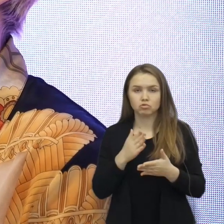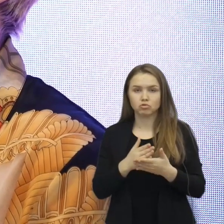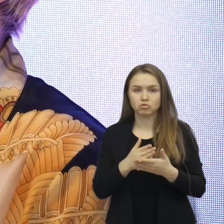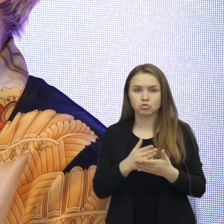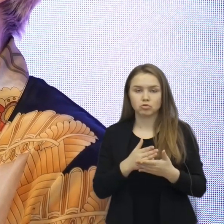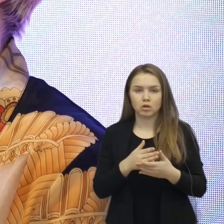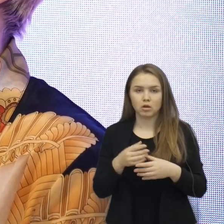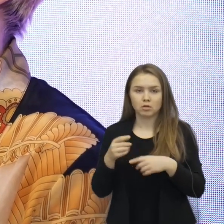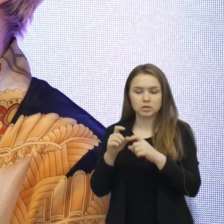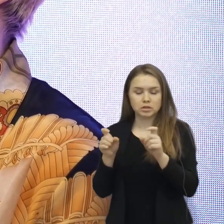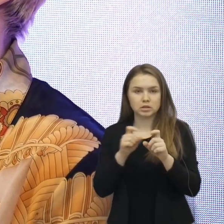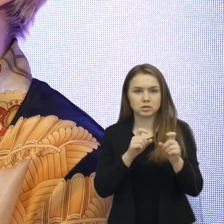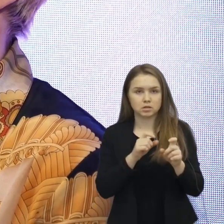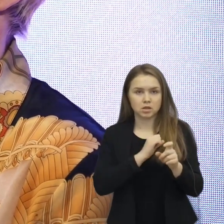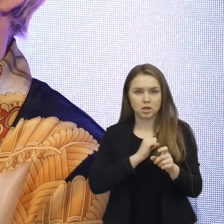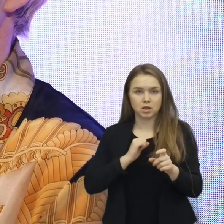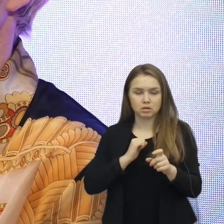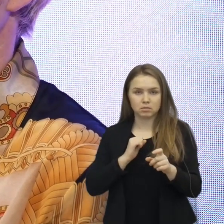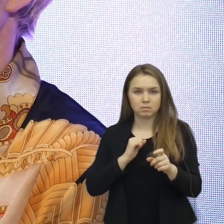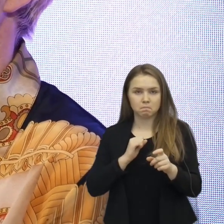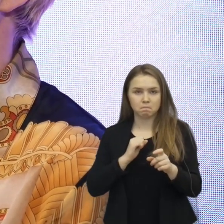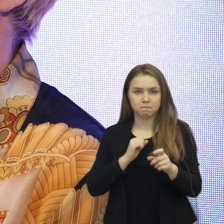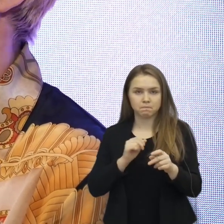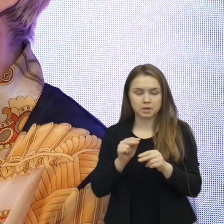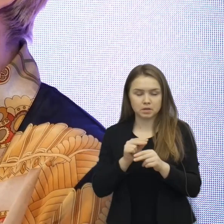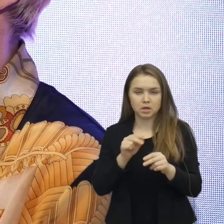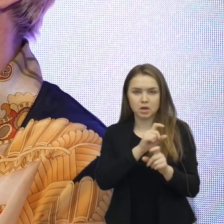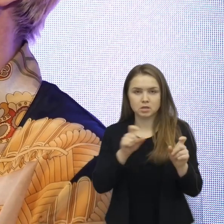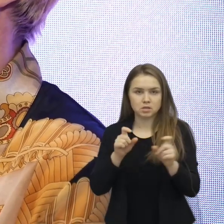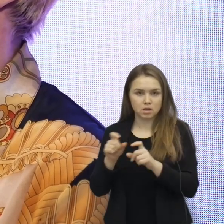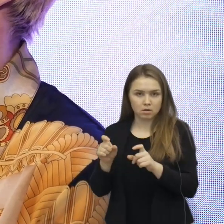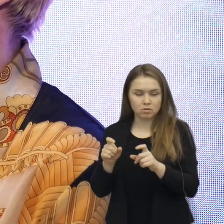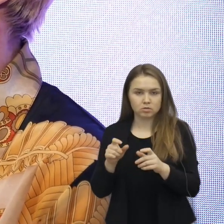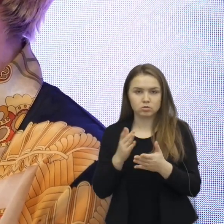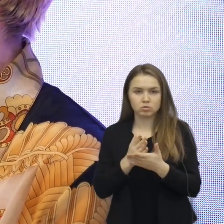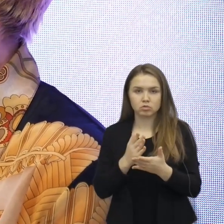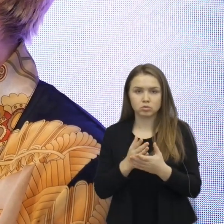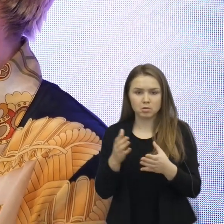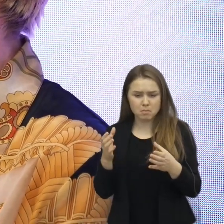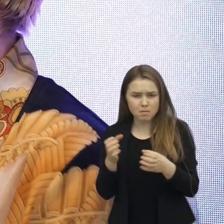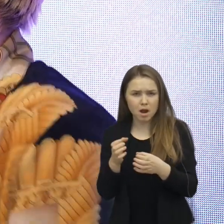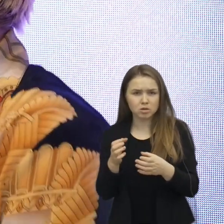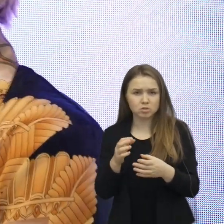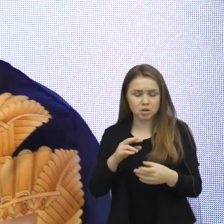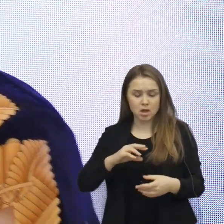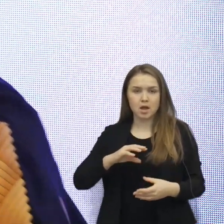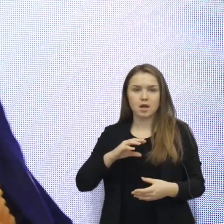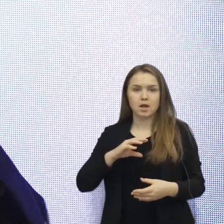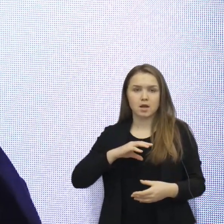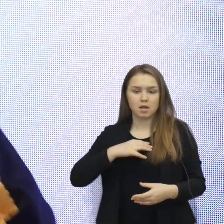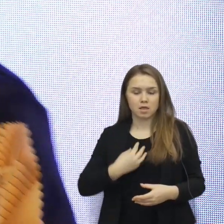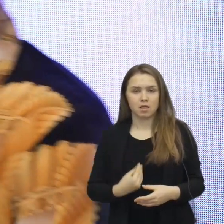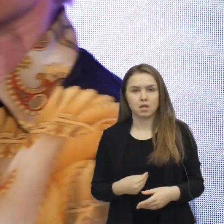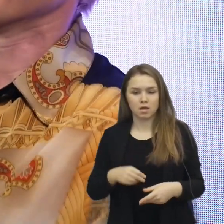major problem that the Finnish gender clinics are infested with the anti-gender movement. Like one of the head doctors, for example, is an international